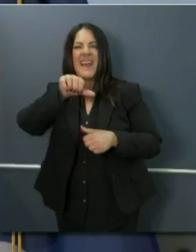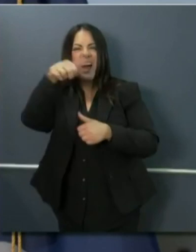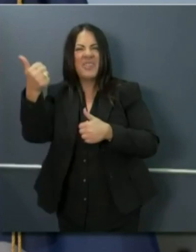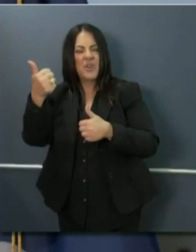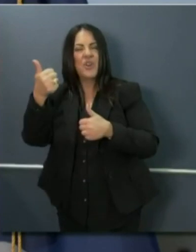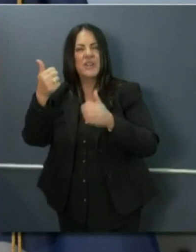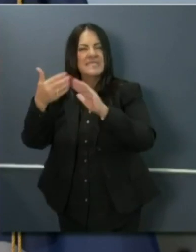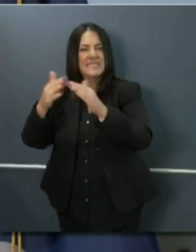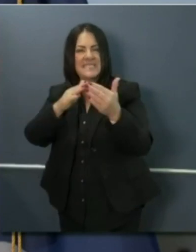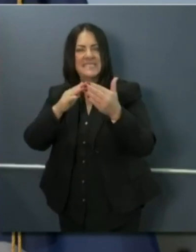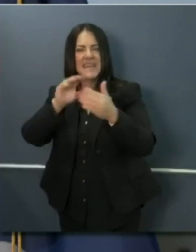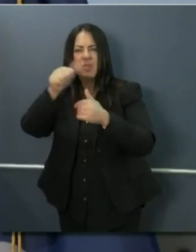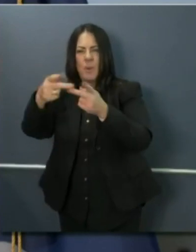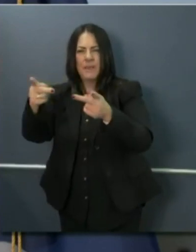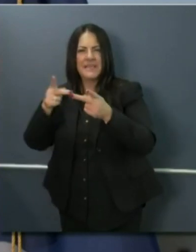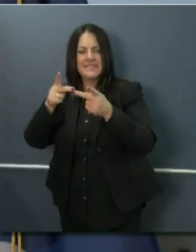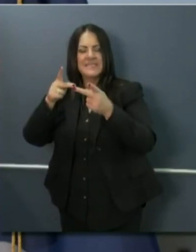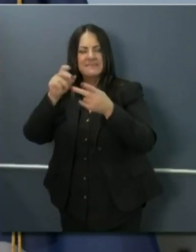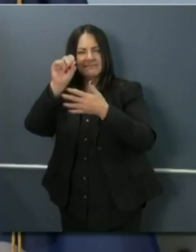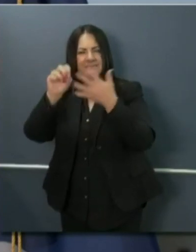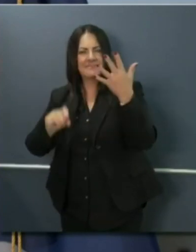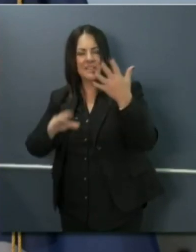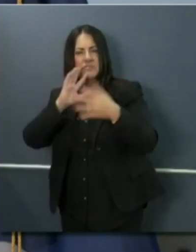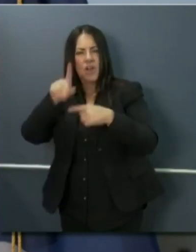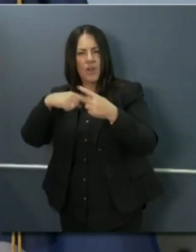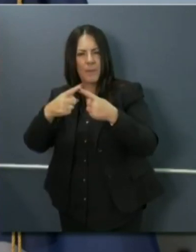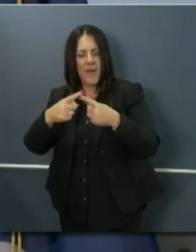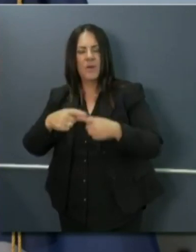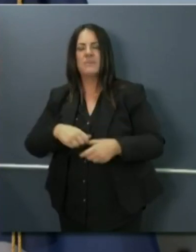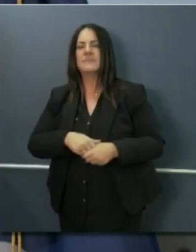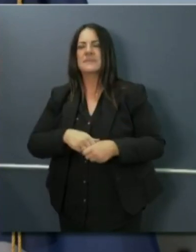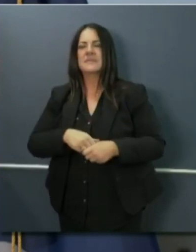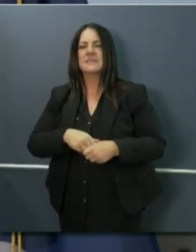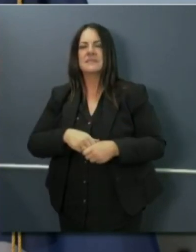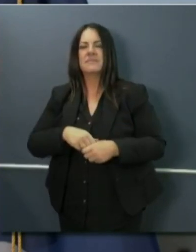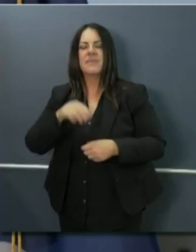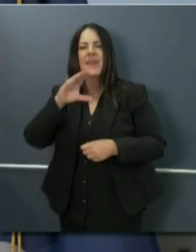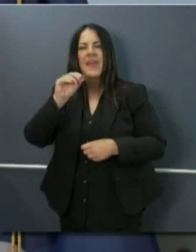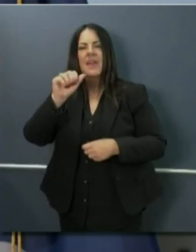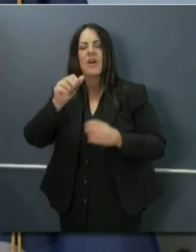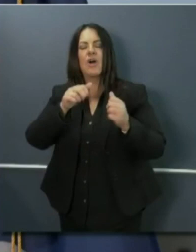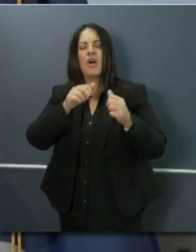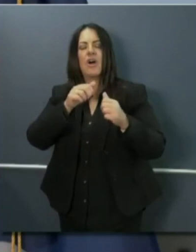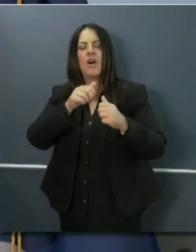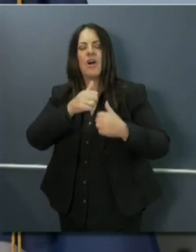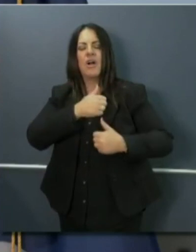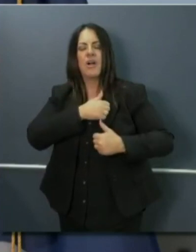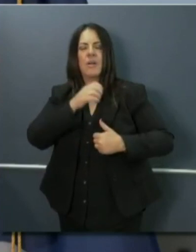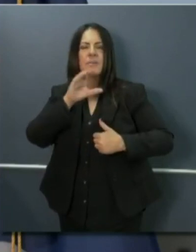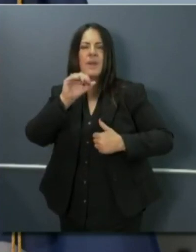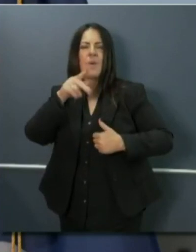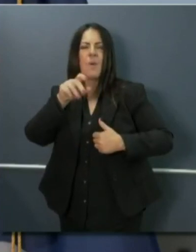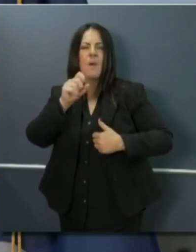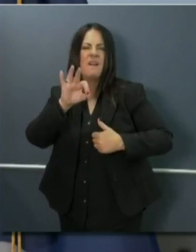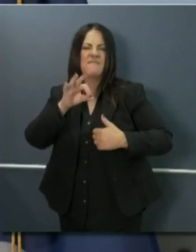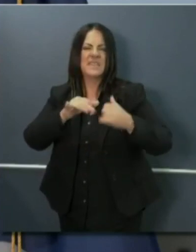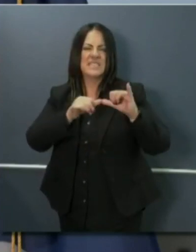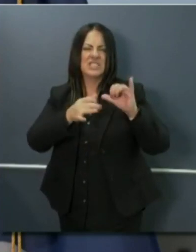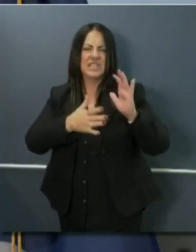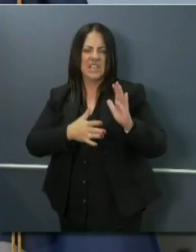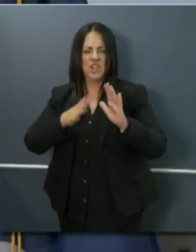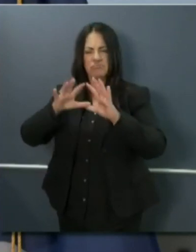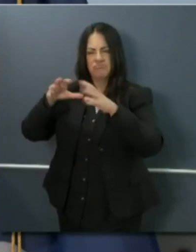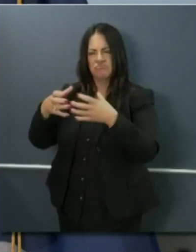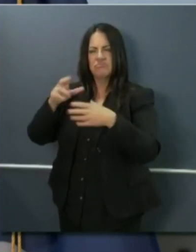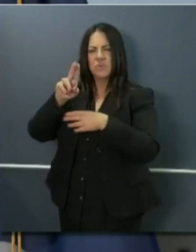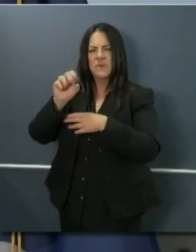other assets that I referred to that the Army Corps of Engineers and others are looking towards are part of those 20,000. So that's an integrated